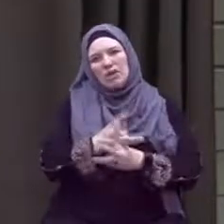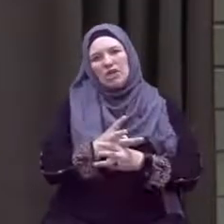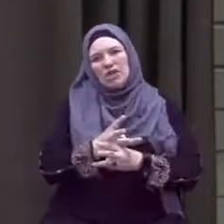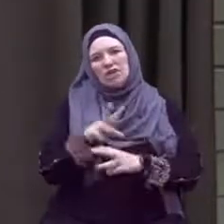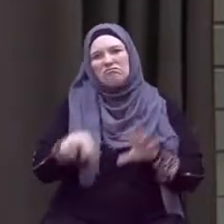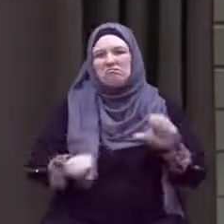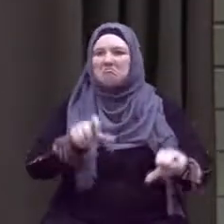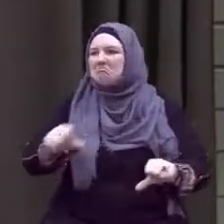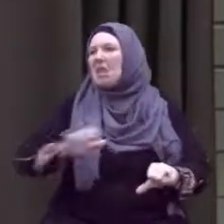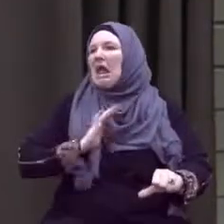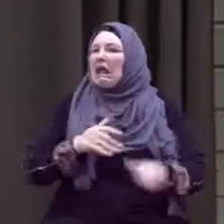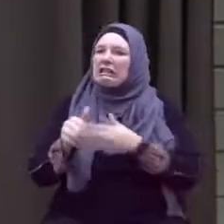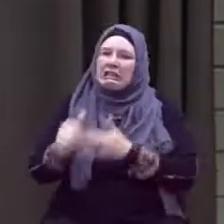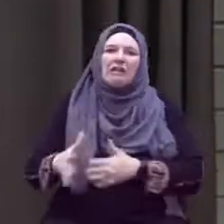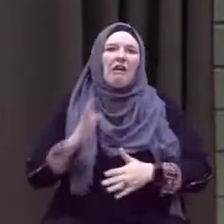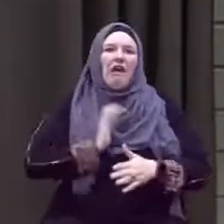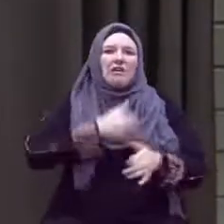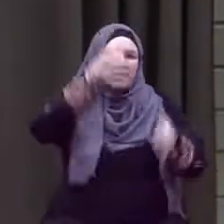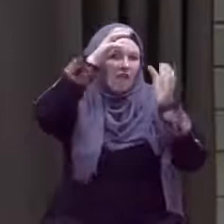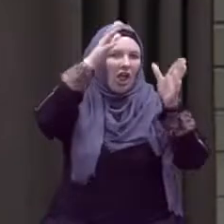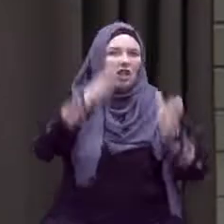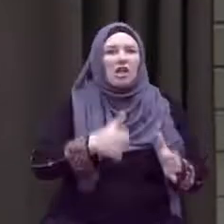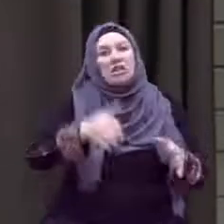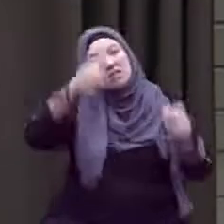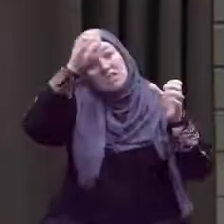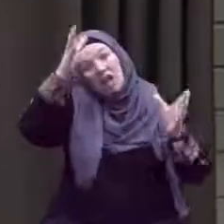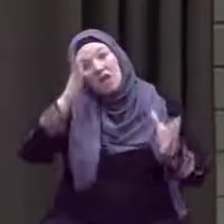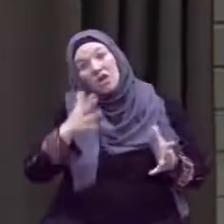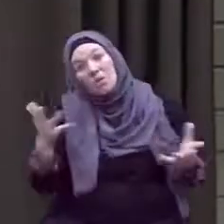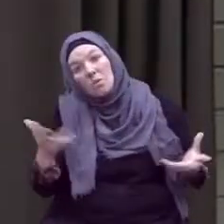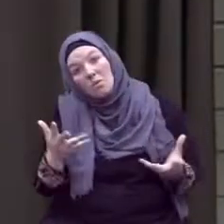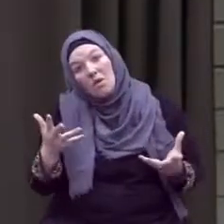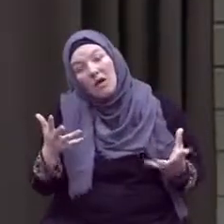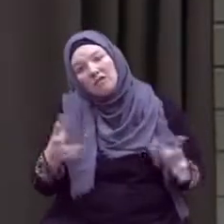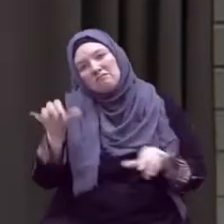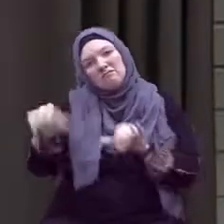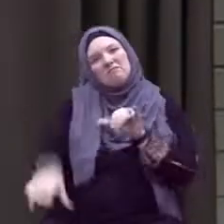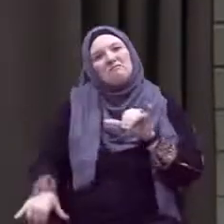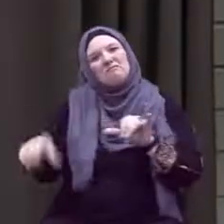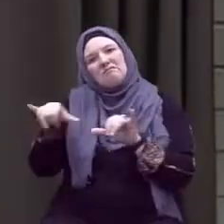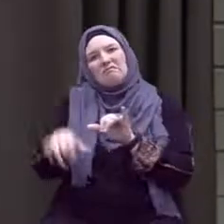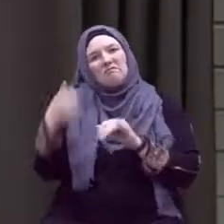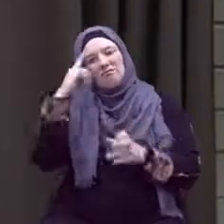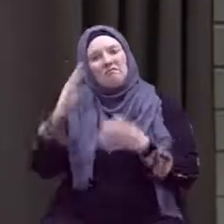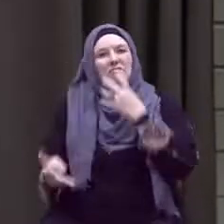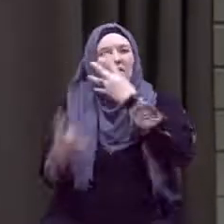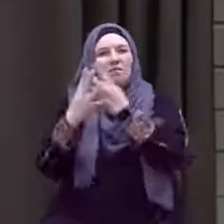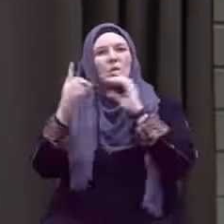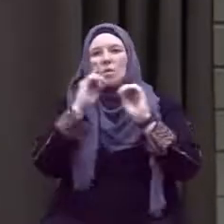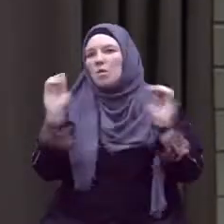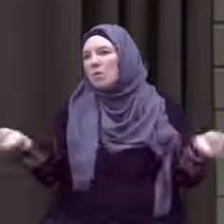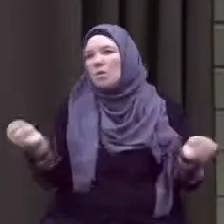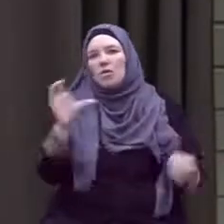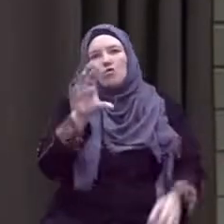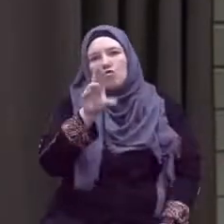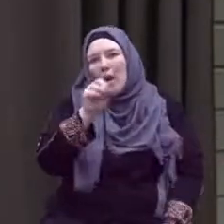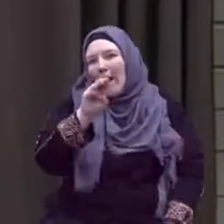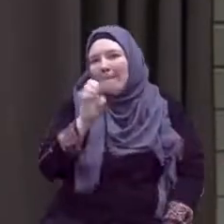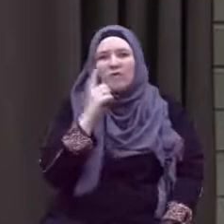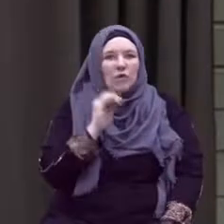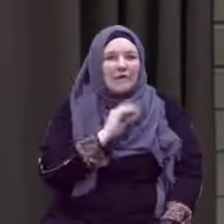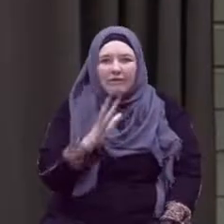our scholars who are lounging in prisons for no crime,